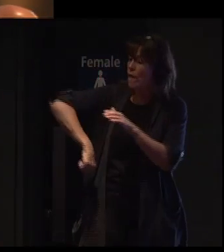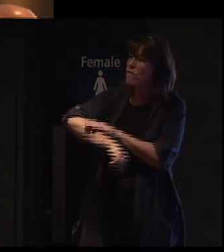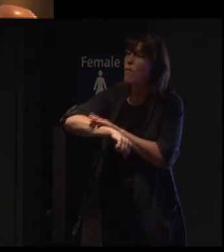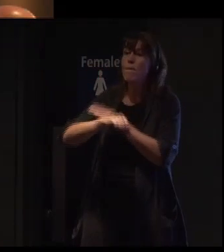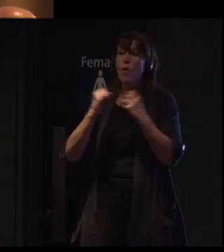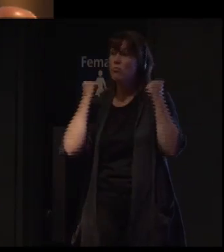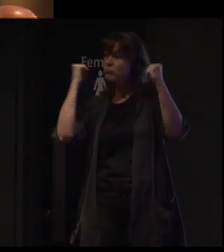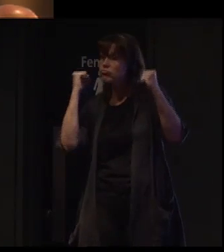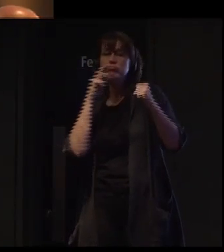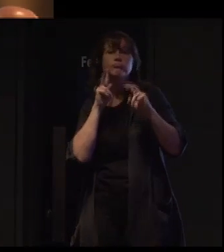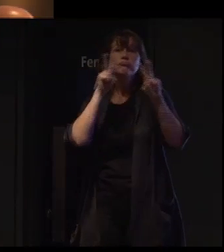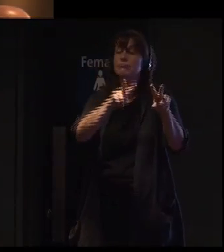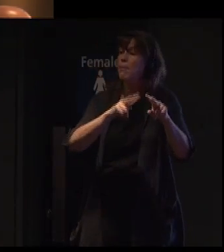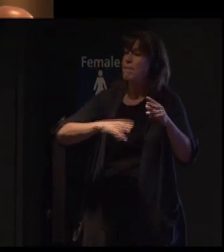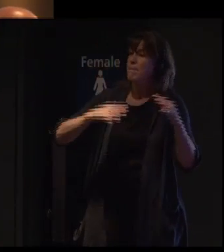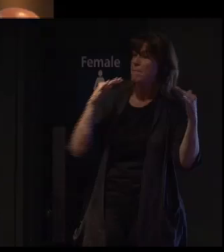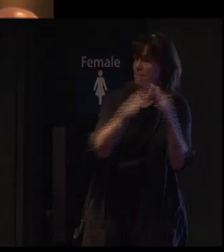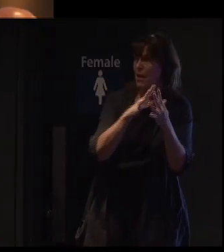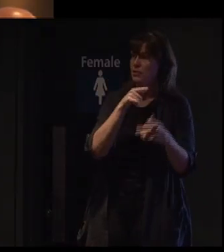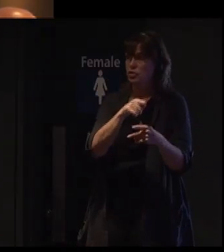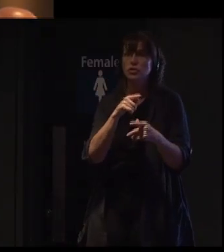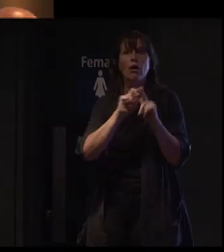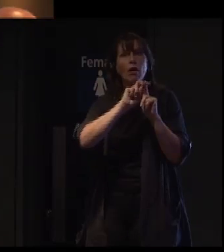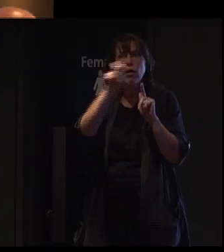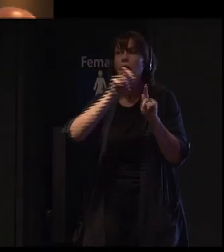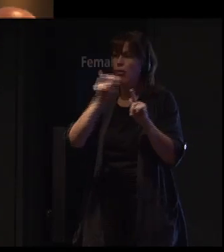visit matches and go in frequent stadia.